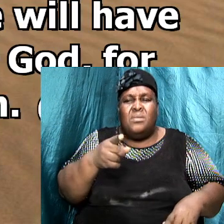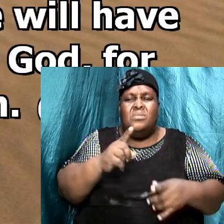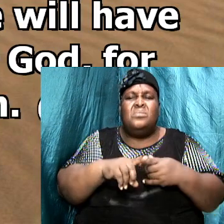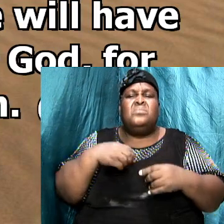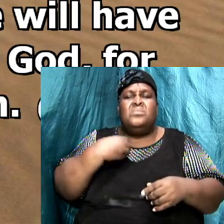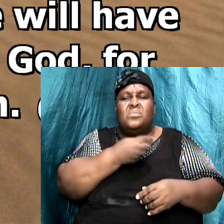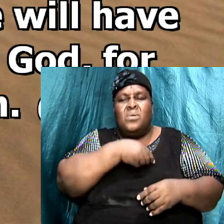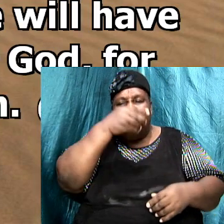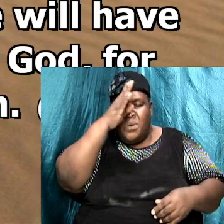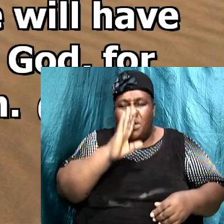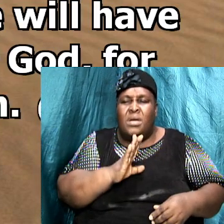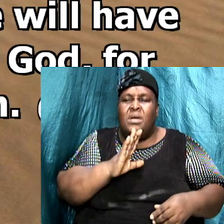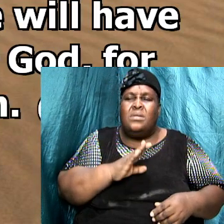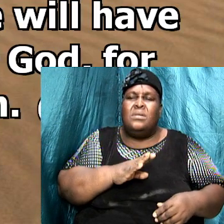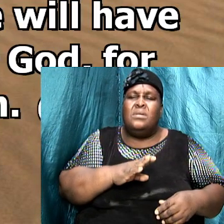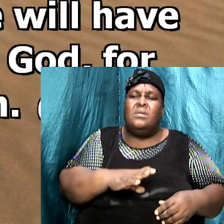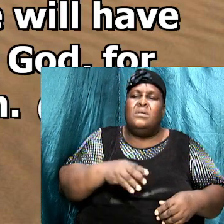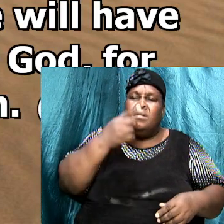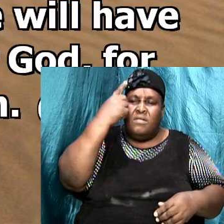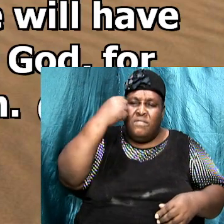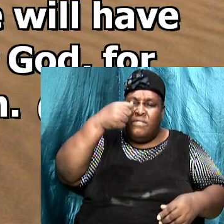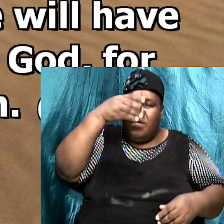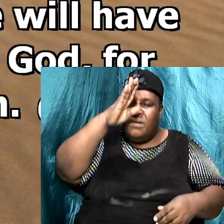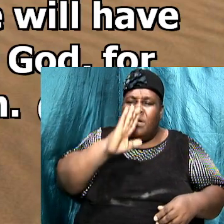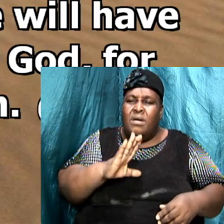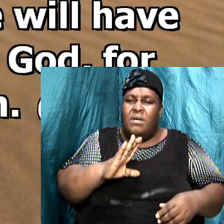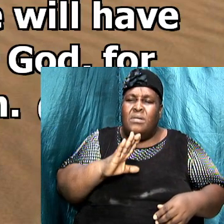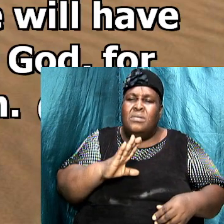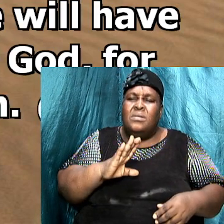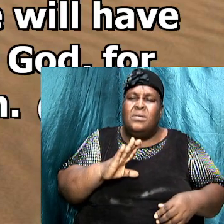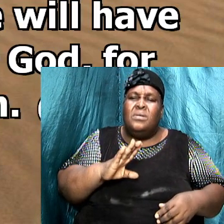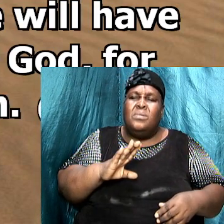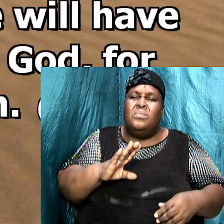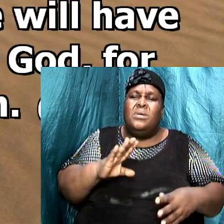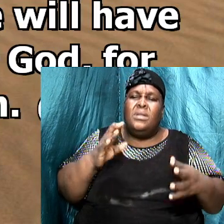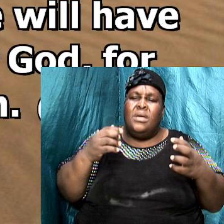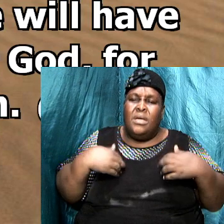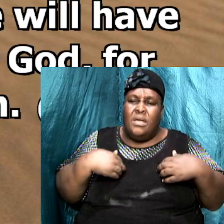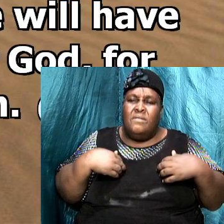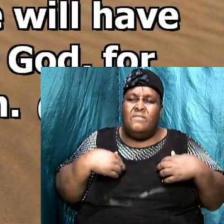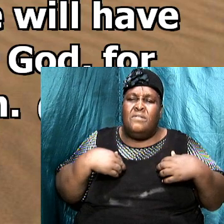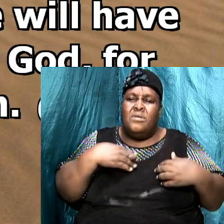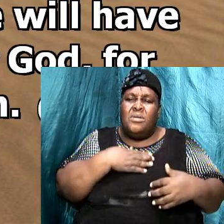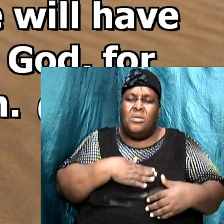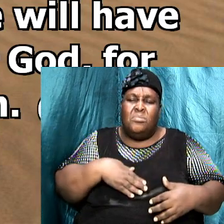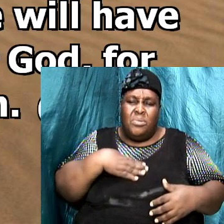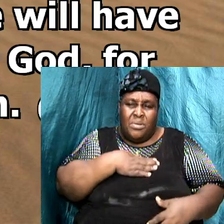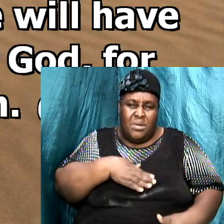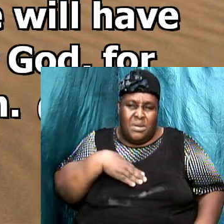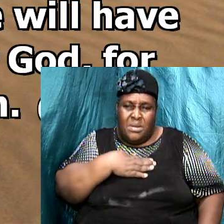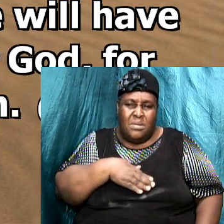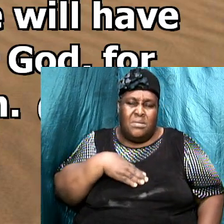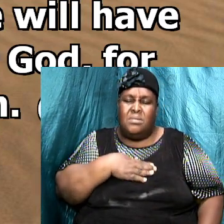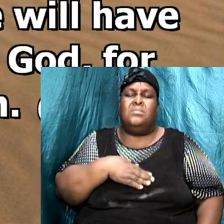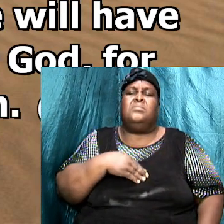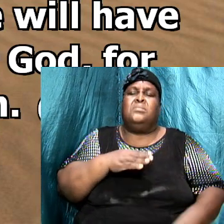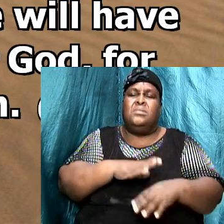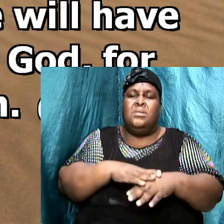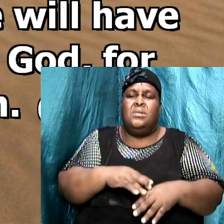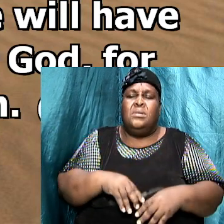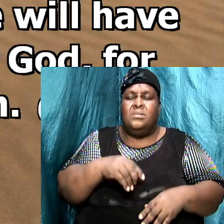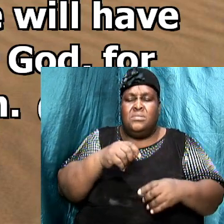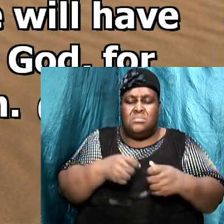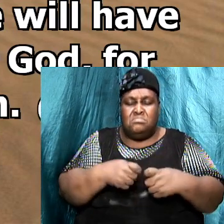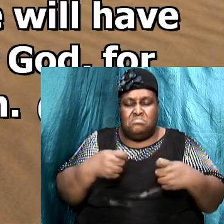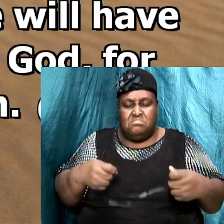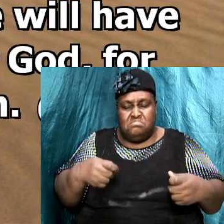God, for He will abundantly pardon. So the call of God is there. Let us look